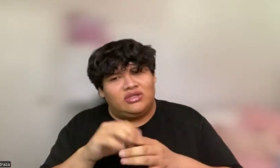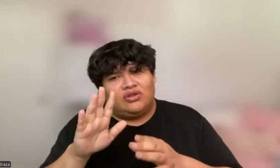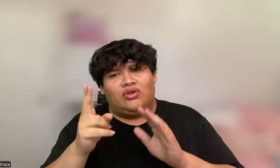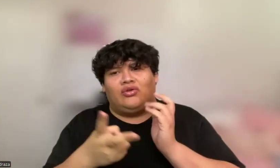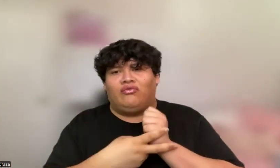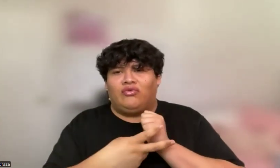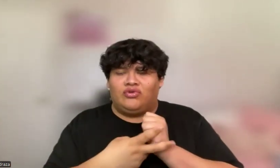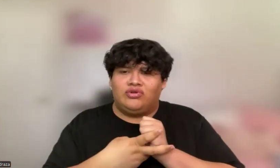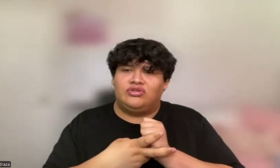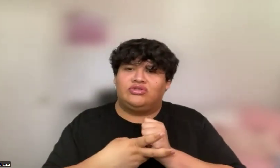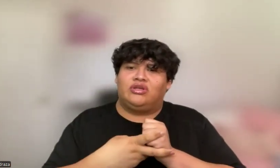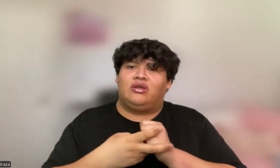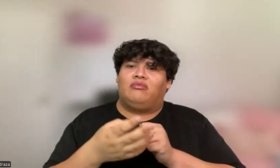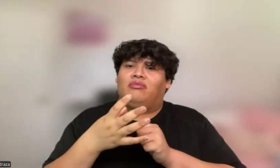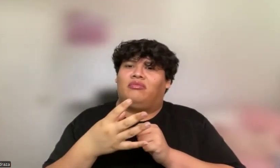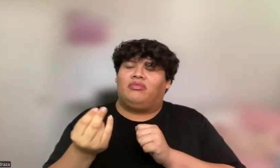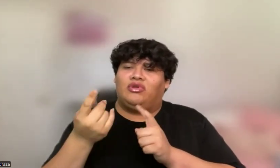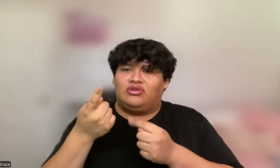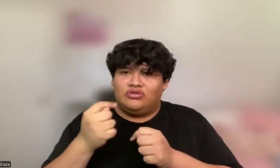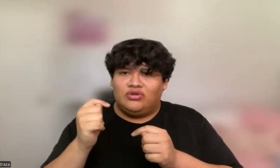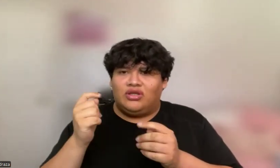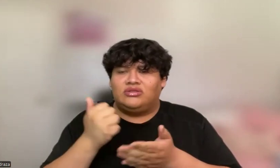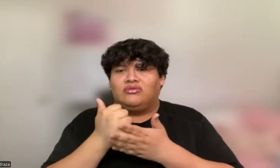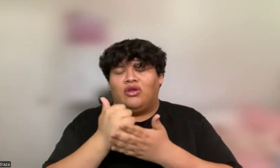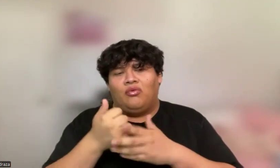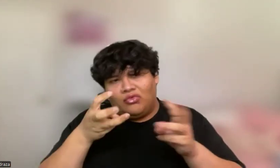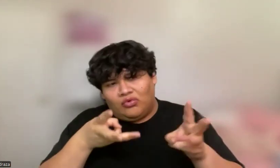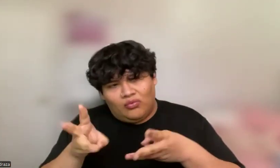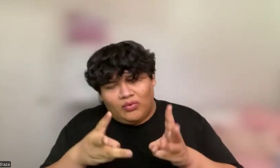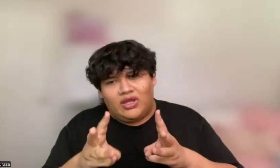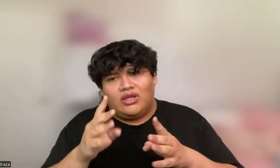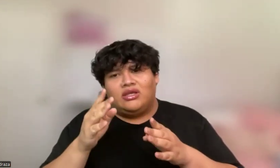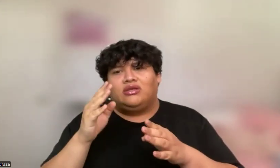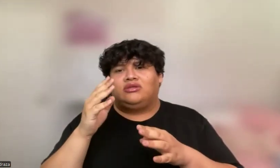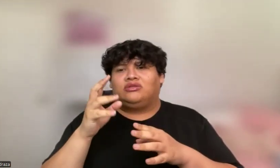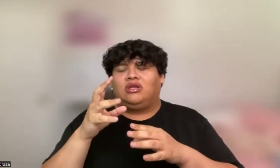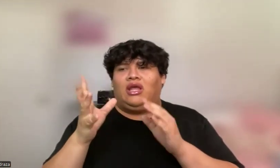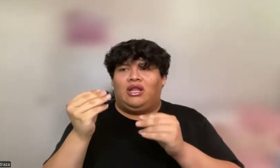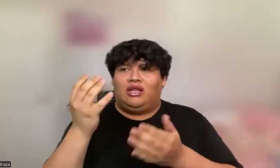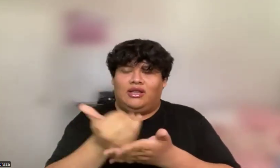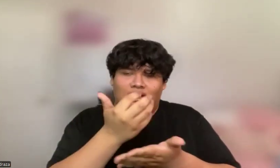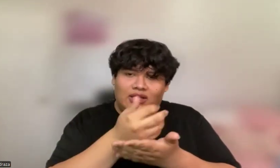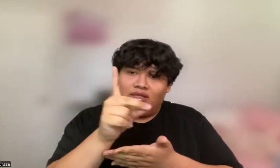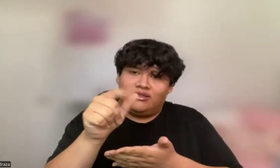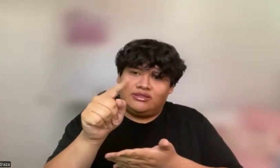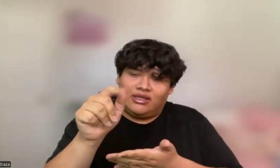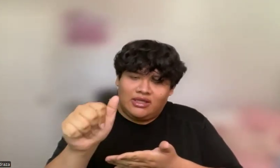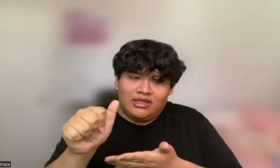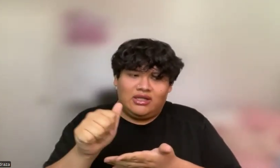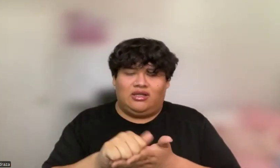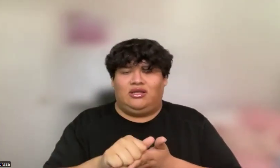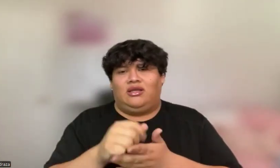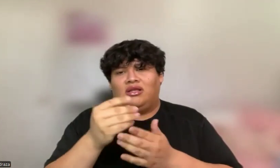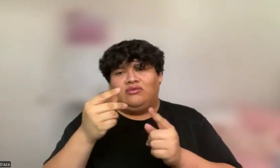conservatorship and could help think about the ways in which data collection that is within the